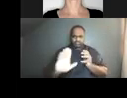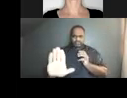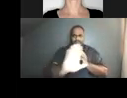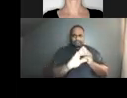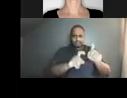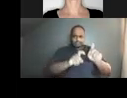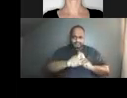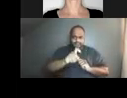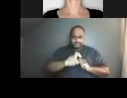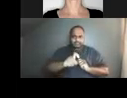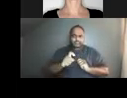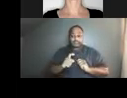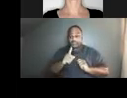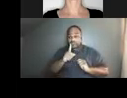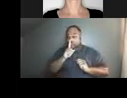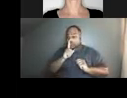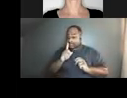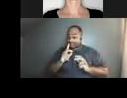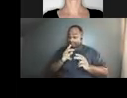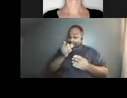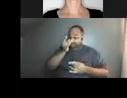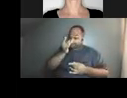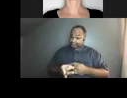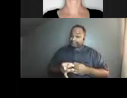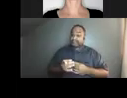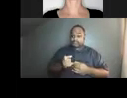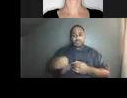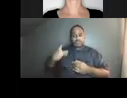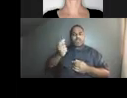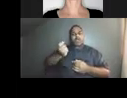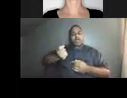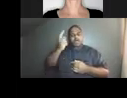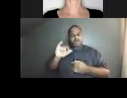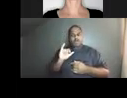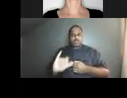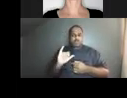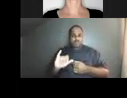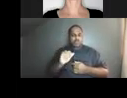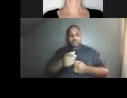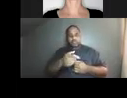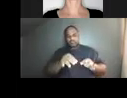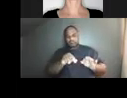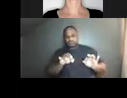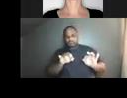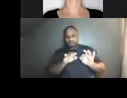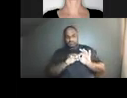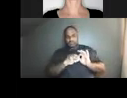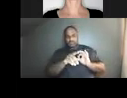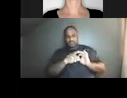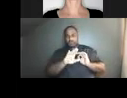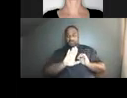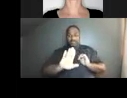it looks very interesting, and they, well, we understand that this is sometimes it has to do with demands